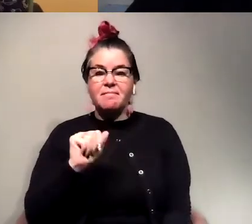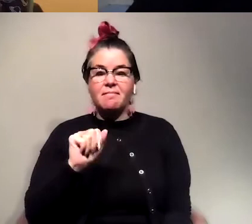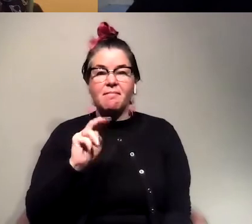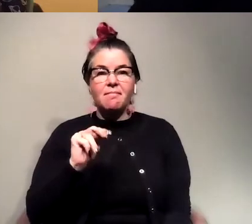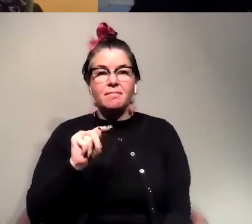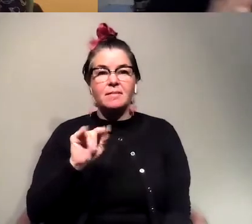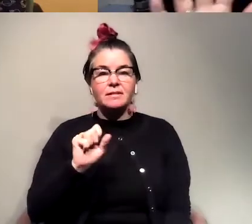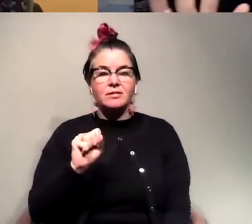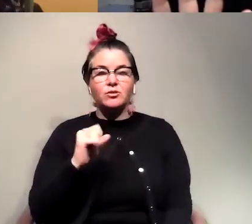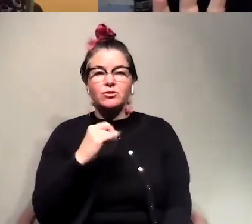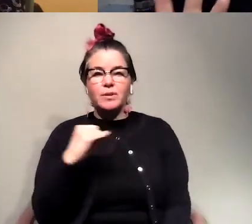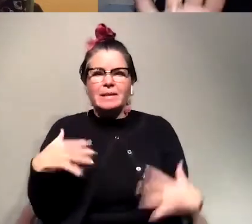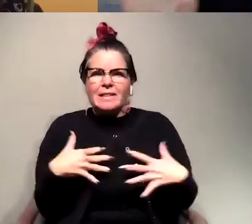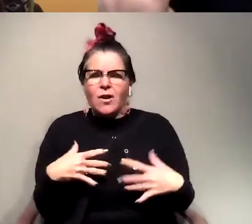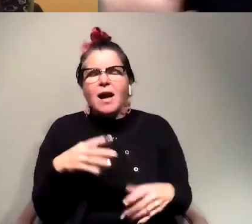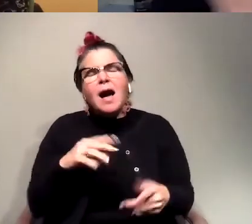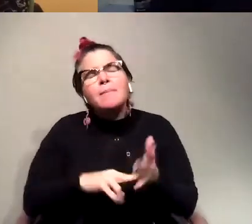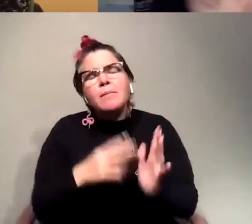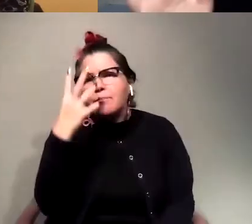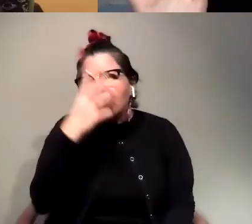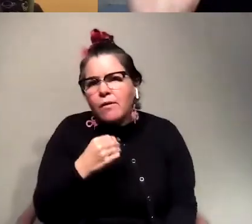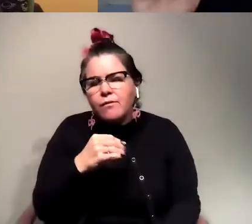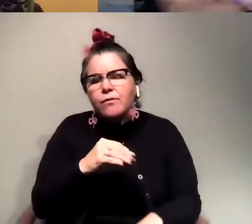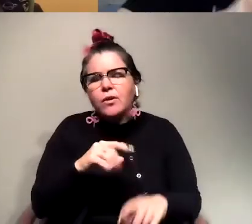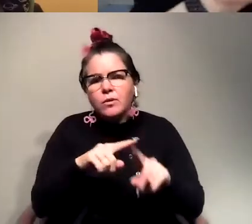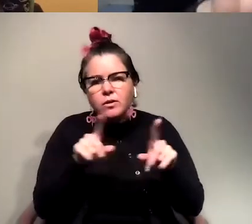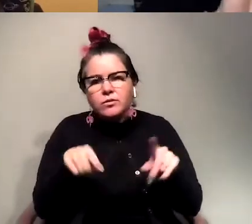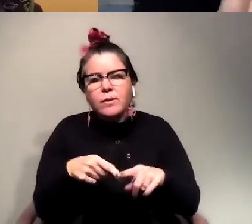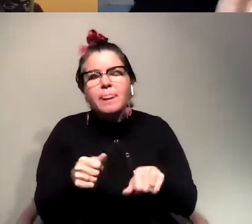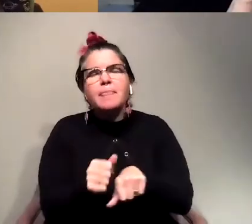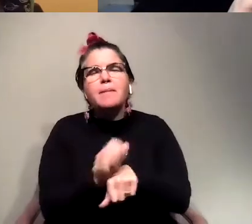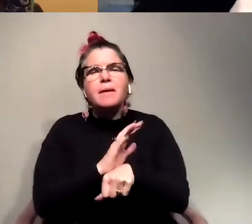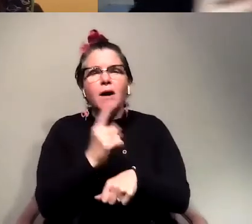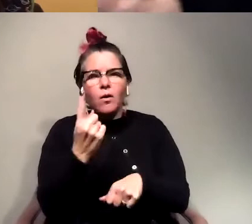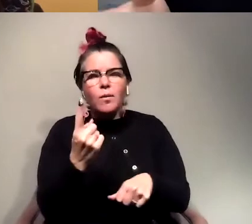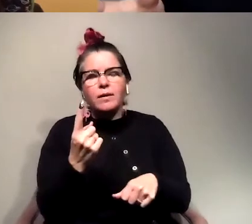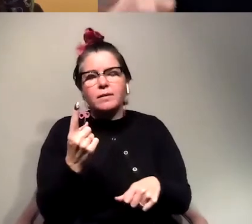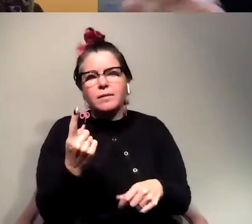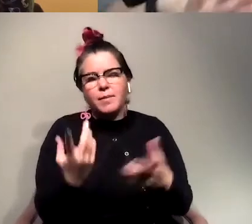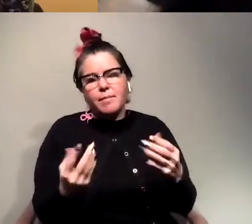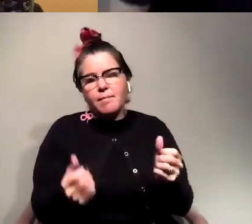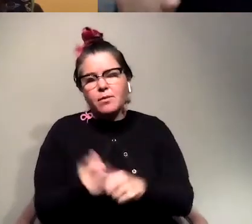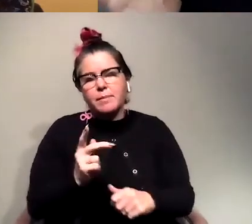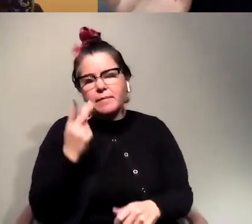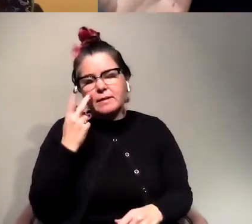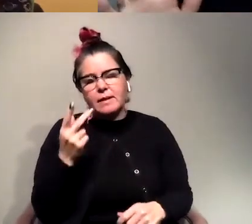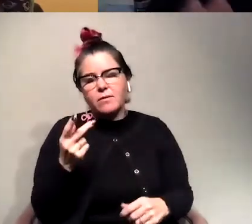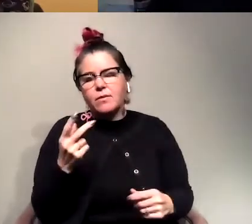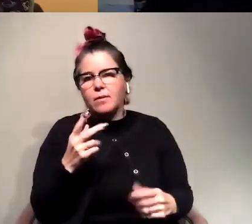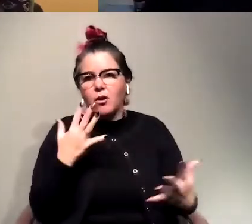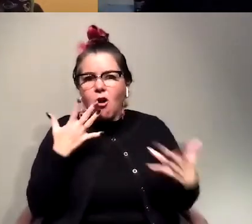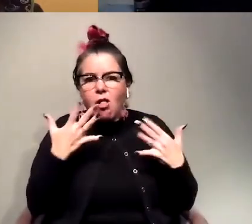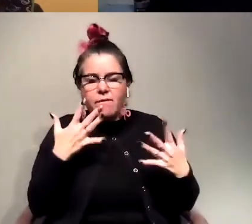scare me a little bit. I mean, they're beautiful on screen, particularly the peacock one, which is the one that most people have seen, like the really, really, really colorful